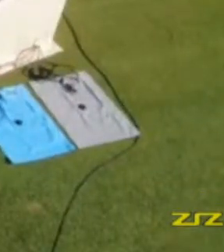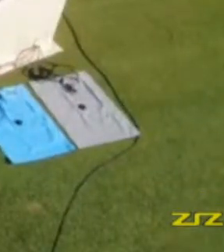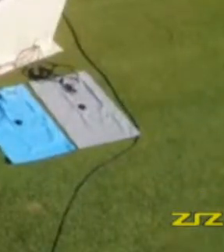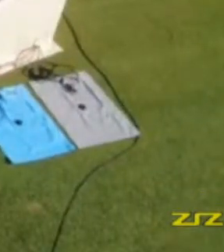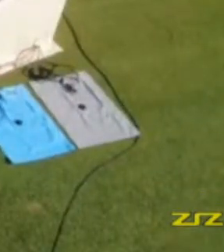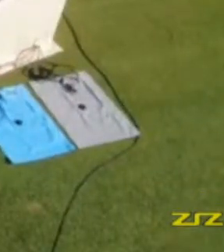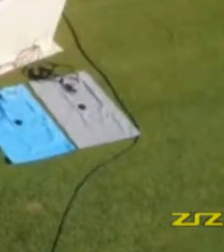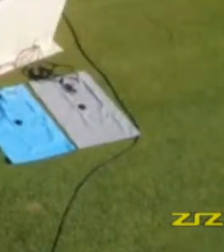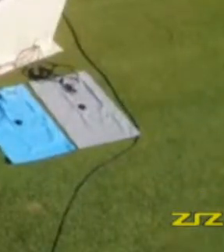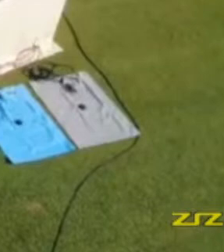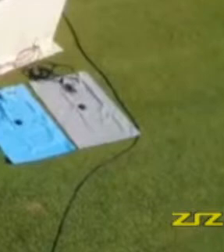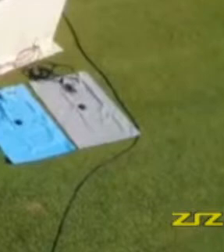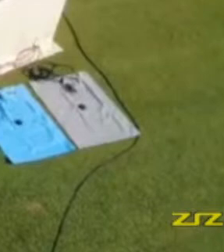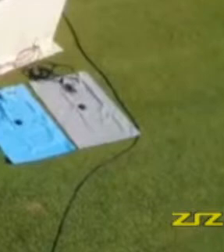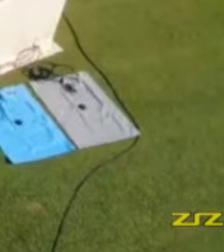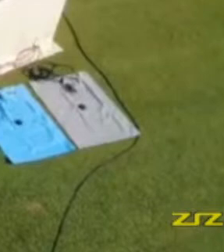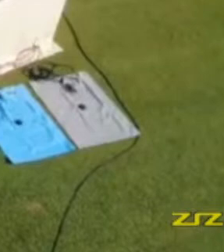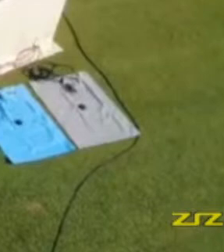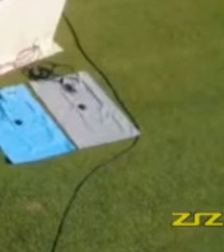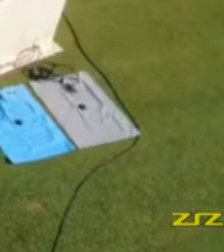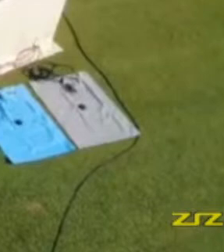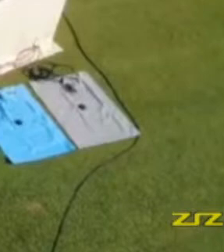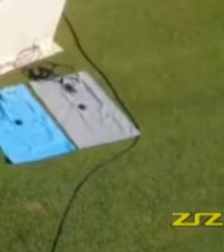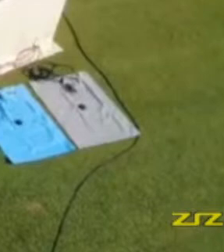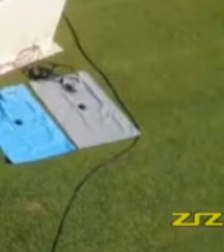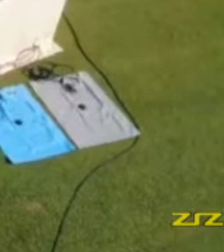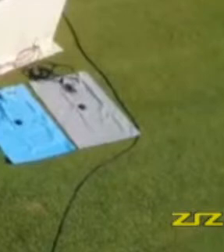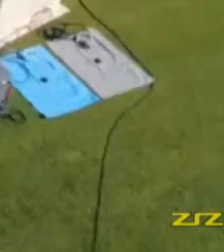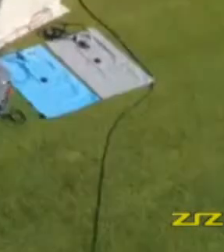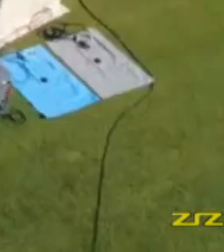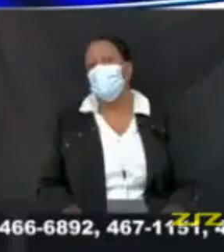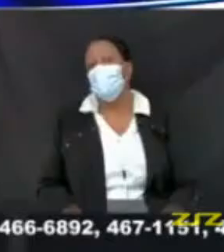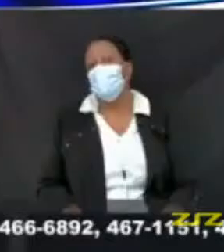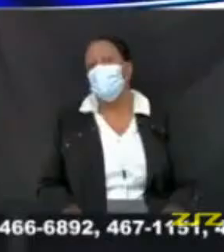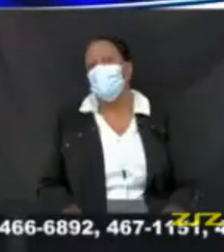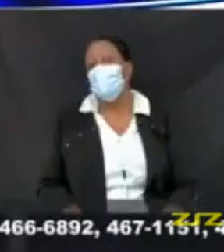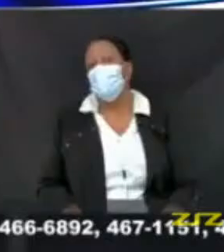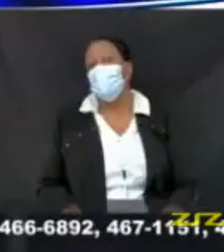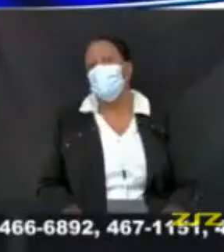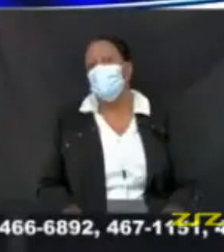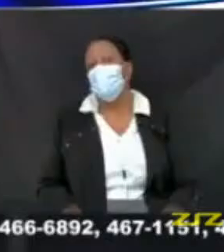natural needed whenever and wherever.